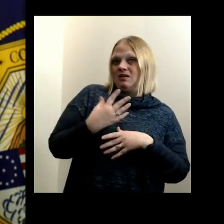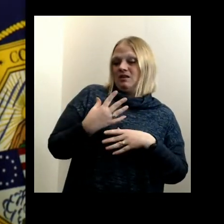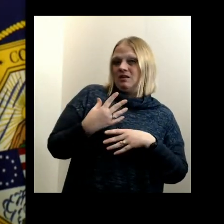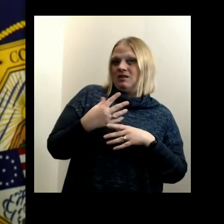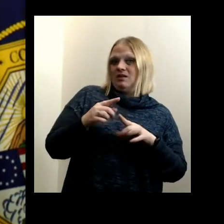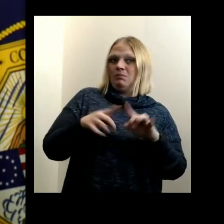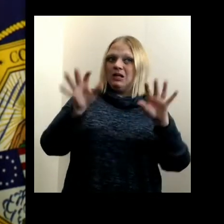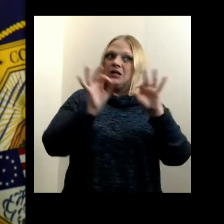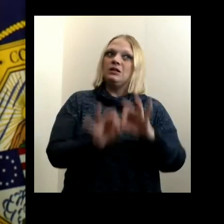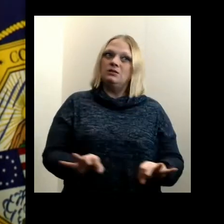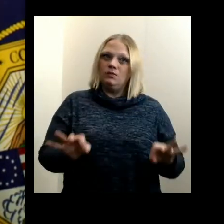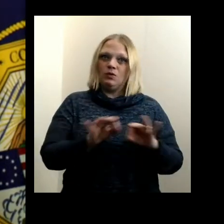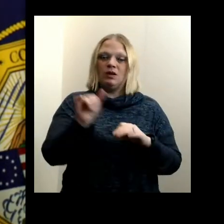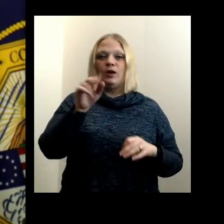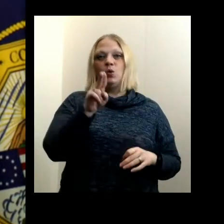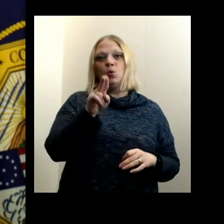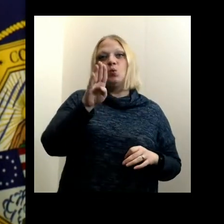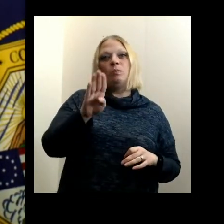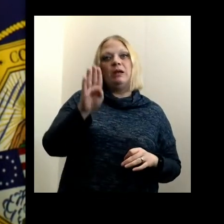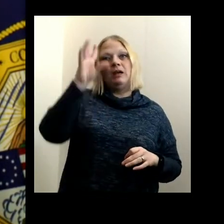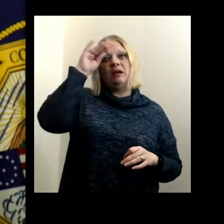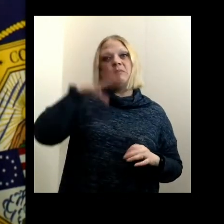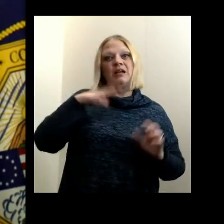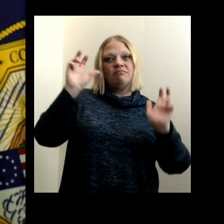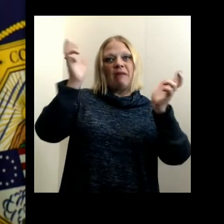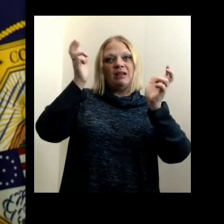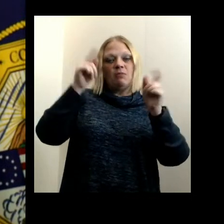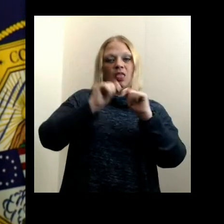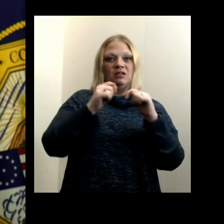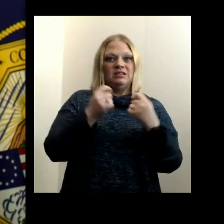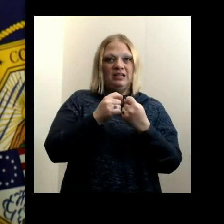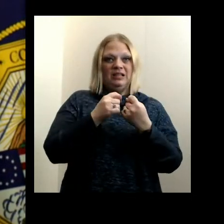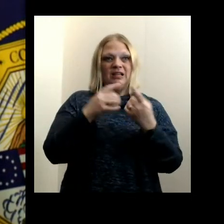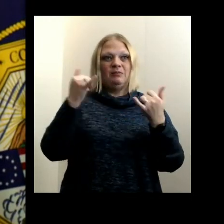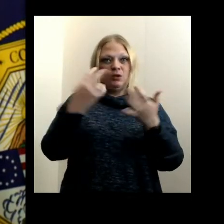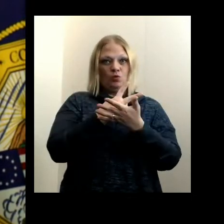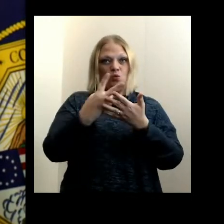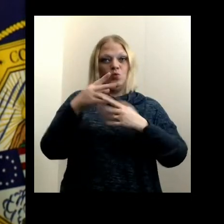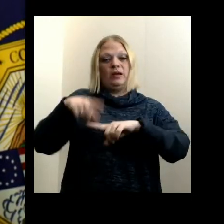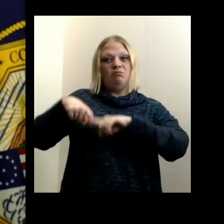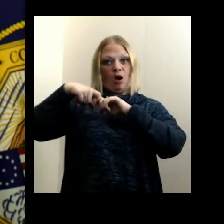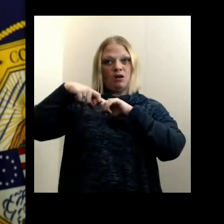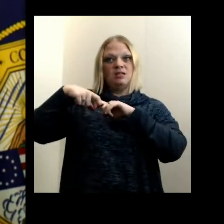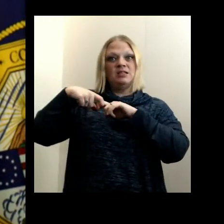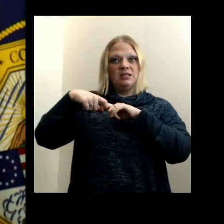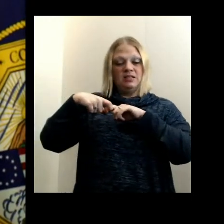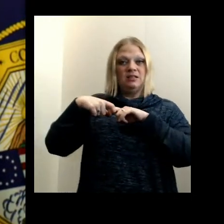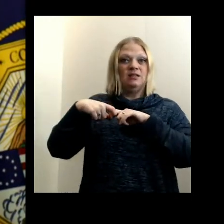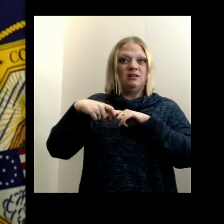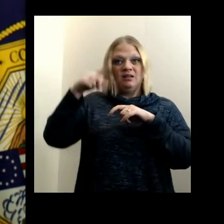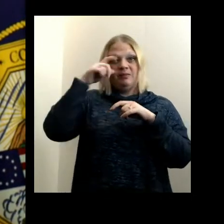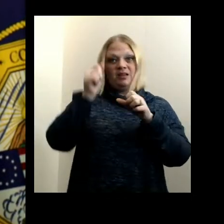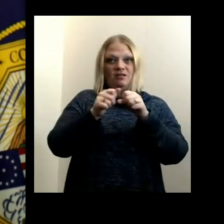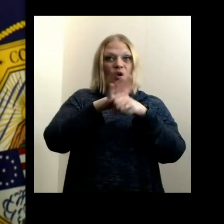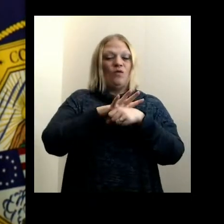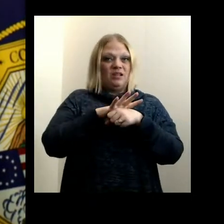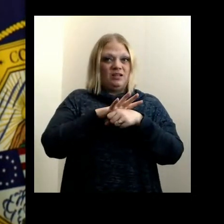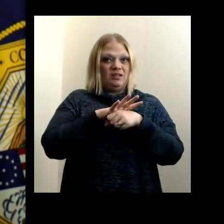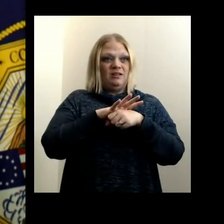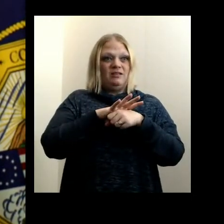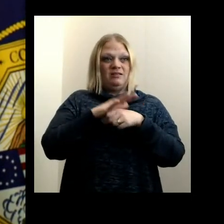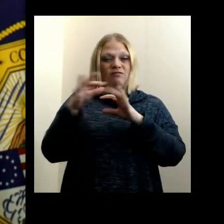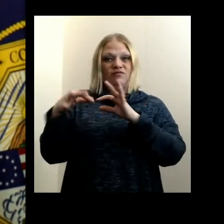It's important. It's like the University of Buffalo men's basketball team is now taking a 2-week pause because of COVID-19